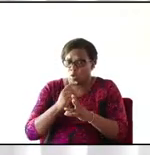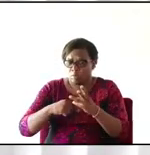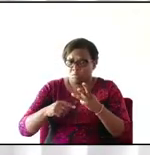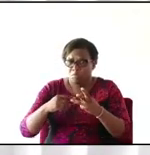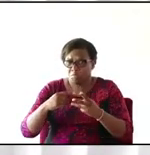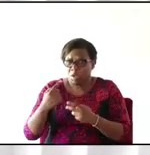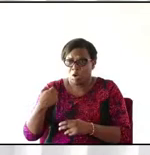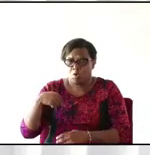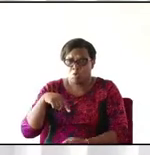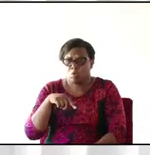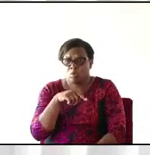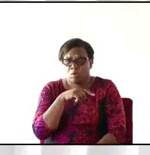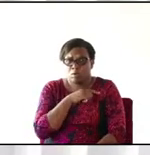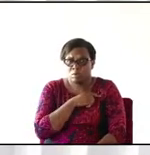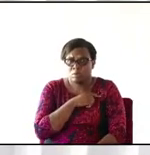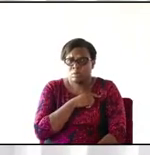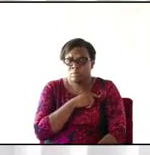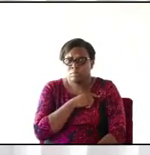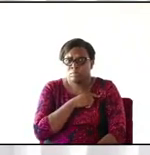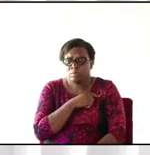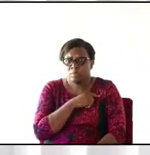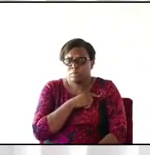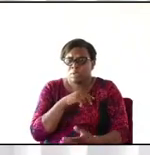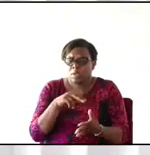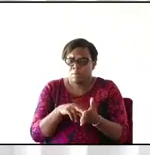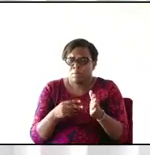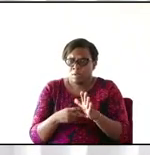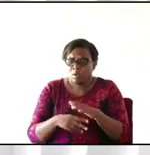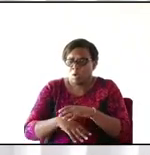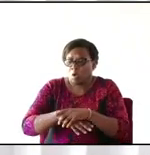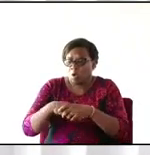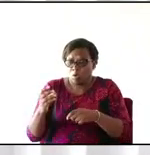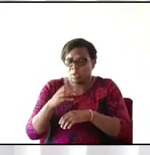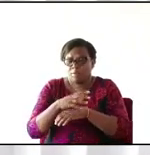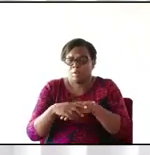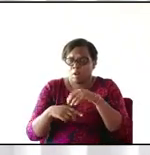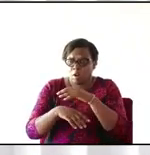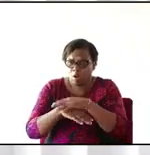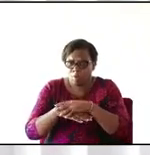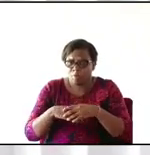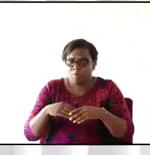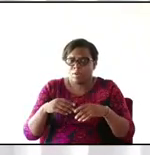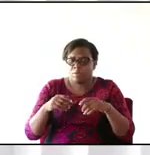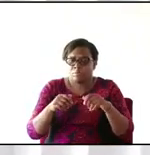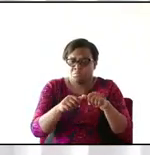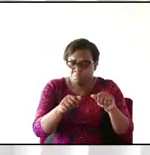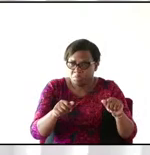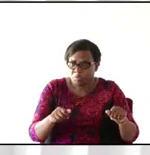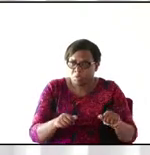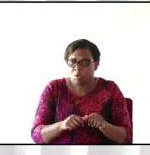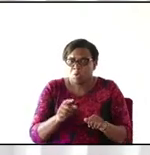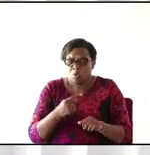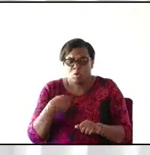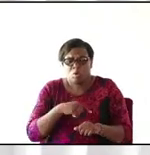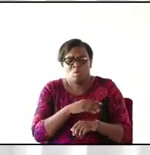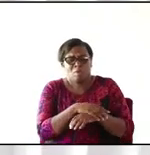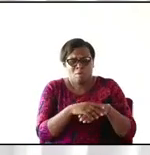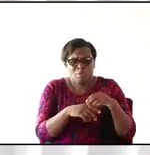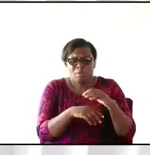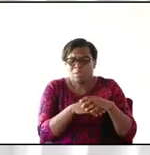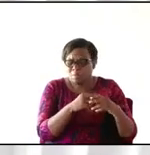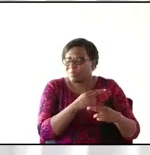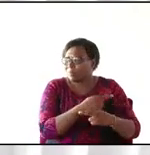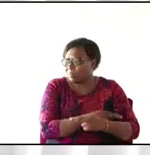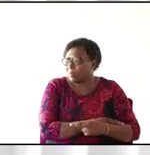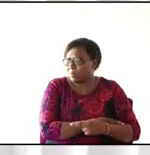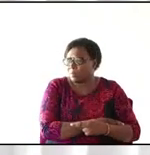it involves getting out of our comfort zones. Getting out of where we are comfortable.